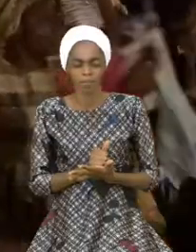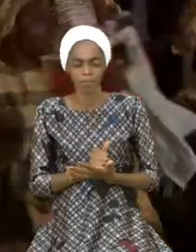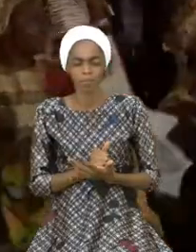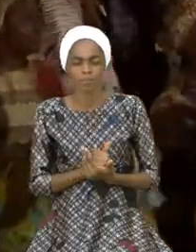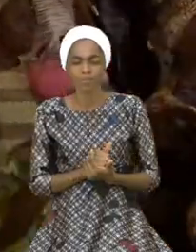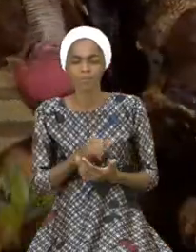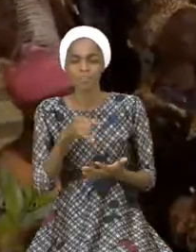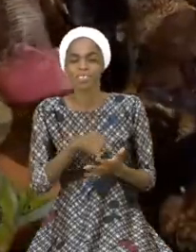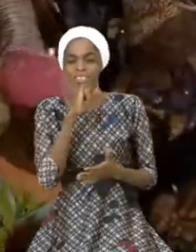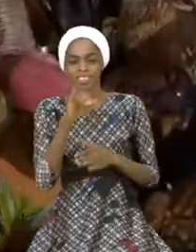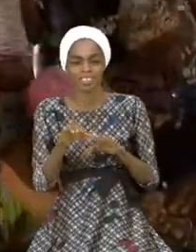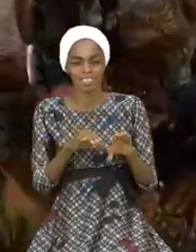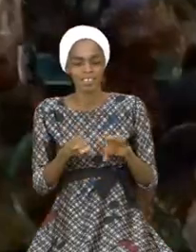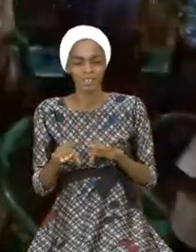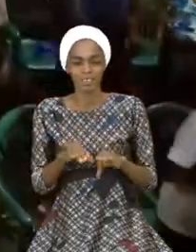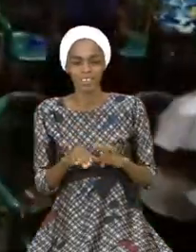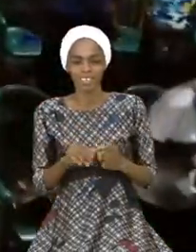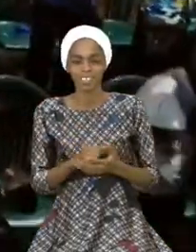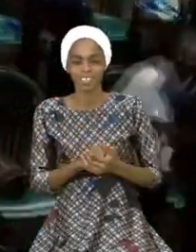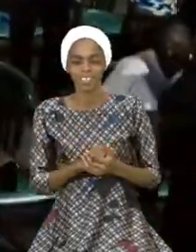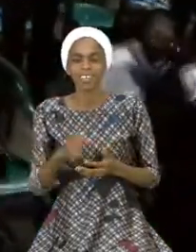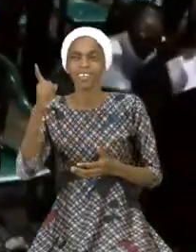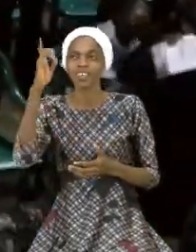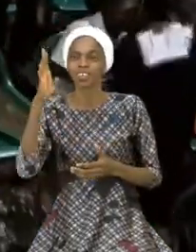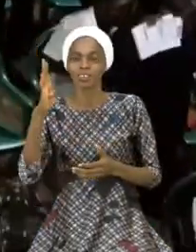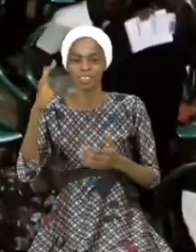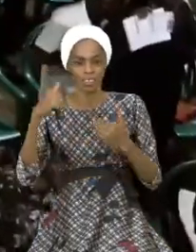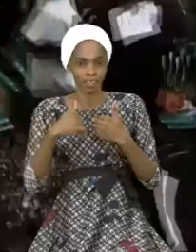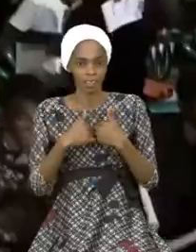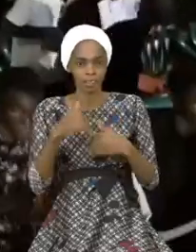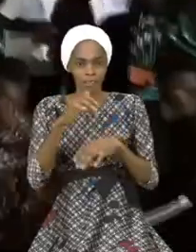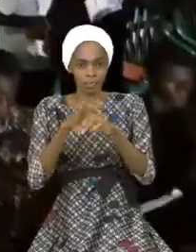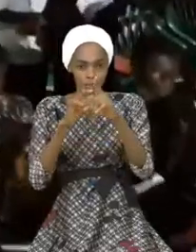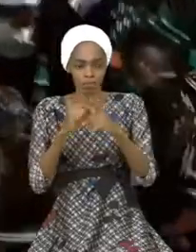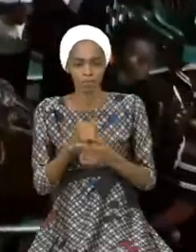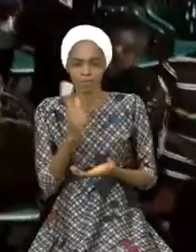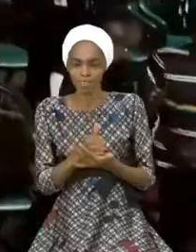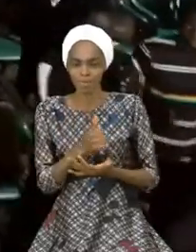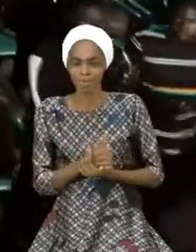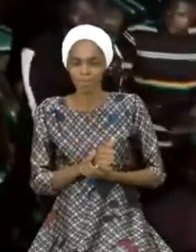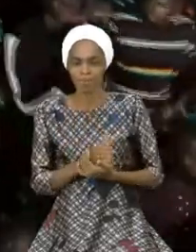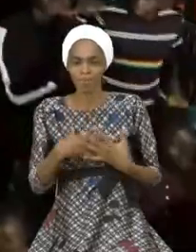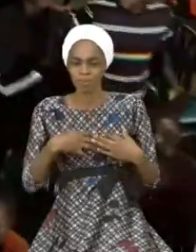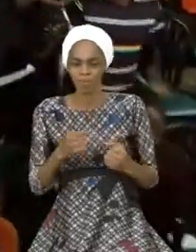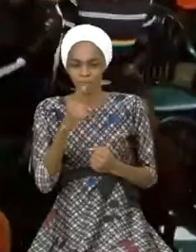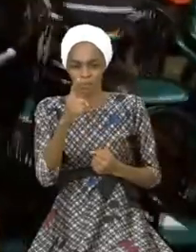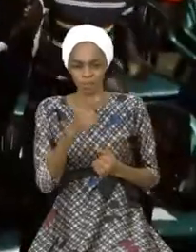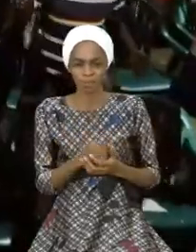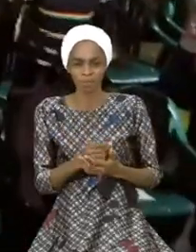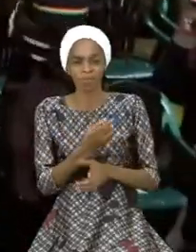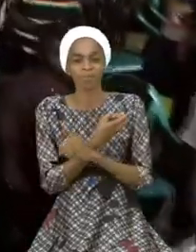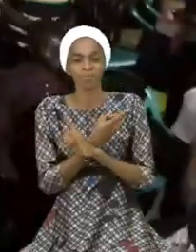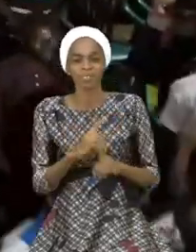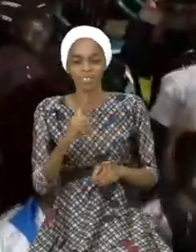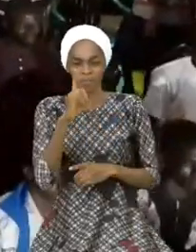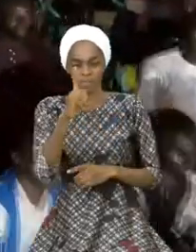It is done. God has touched you, healed you, delivered